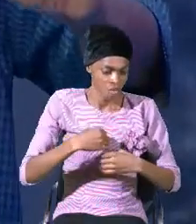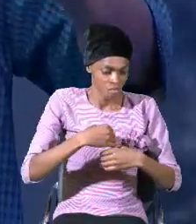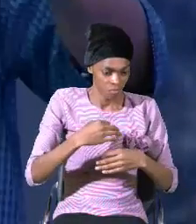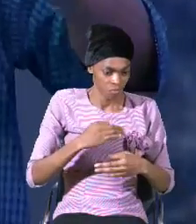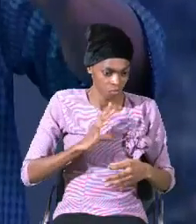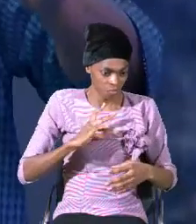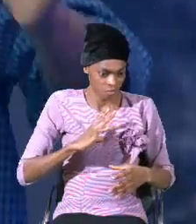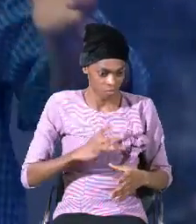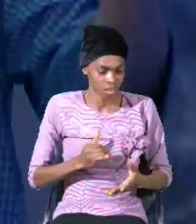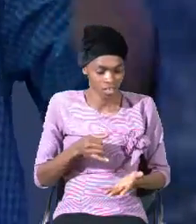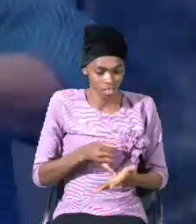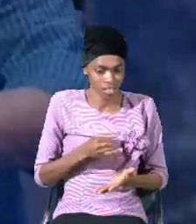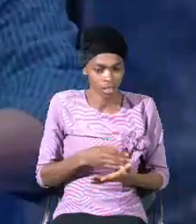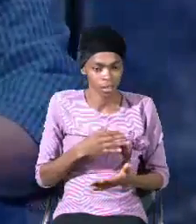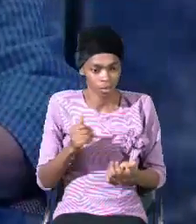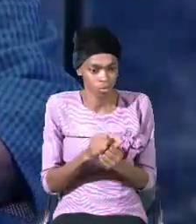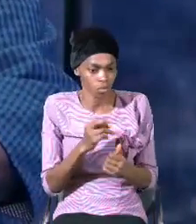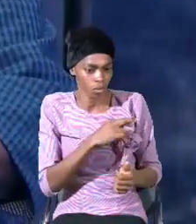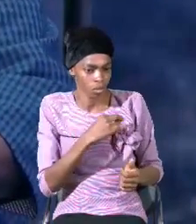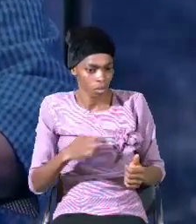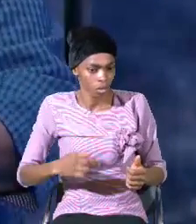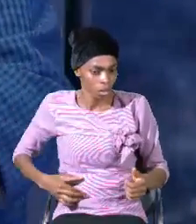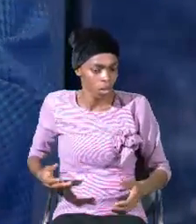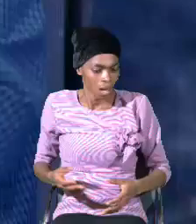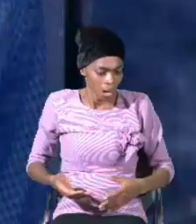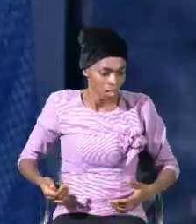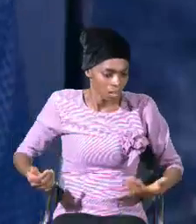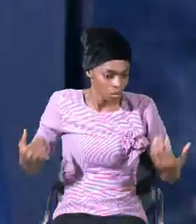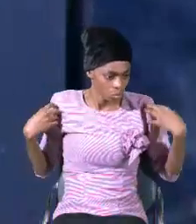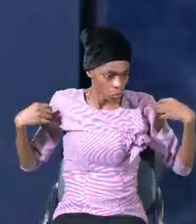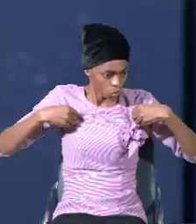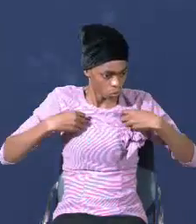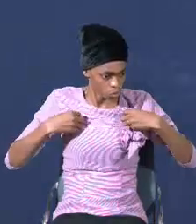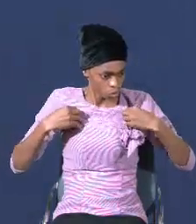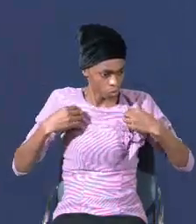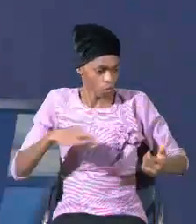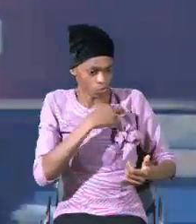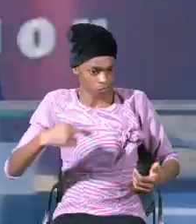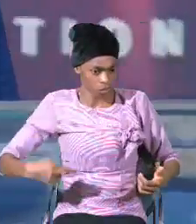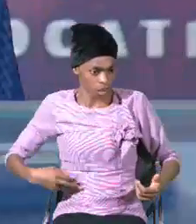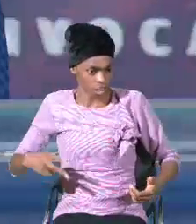garb of royalty put upon that man, and let the next